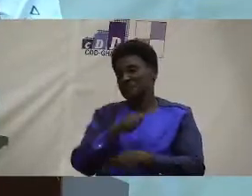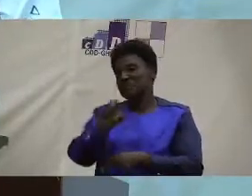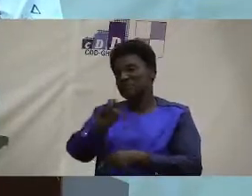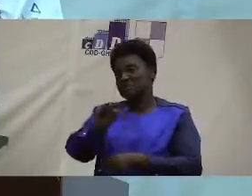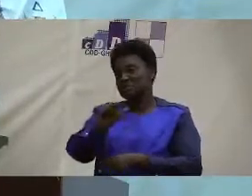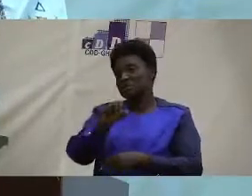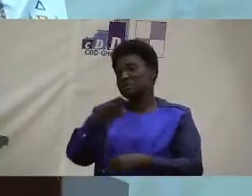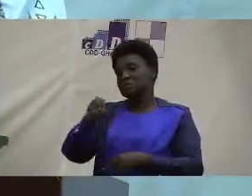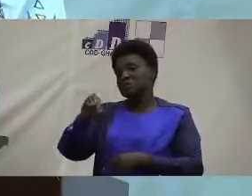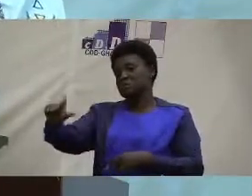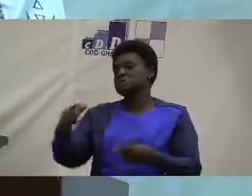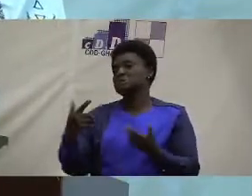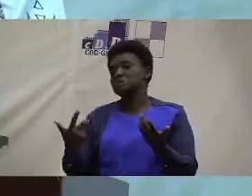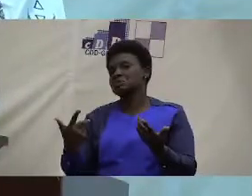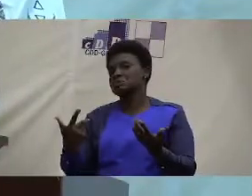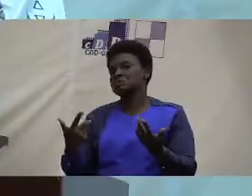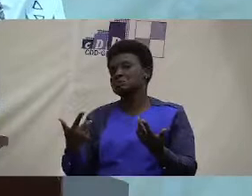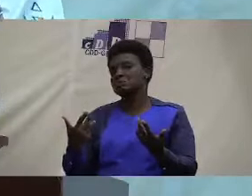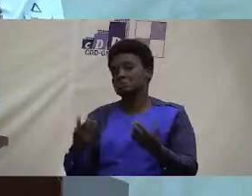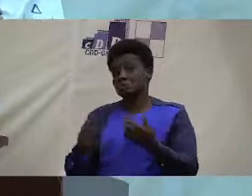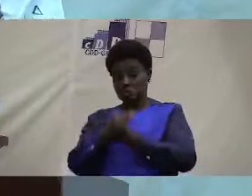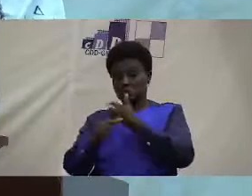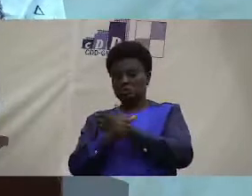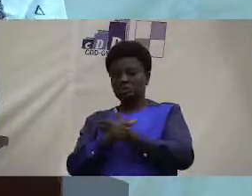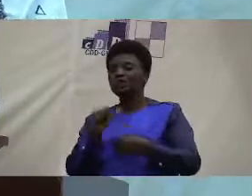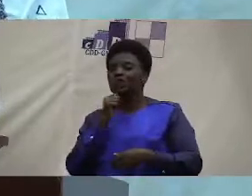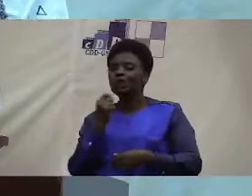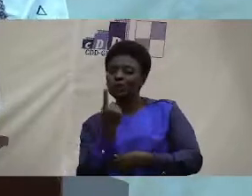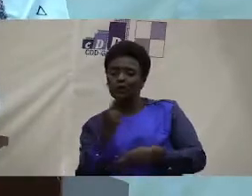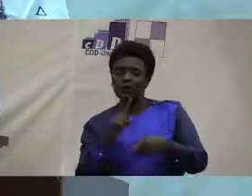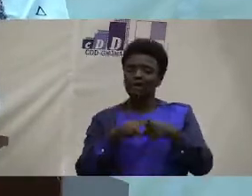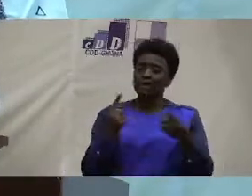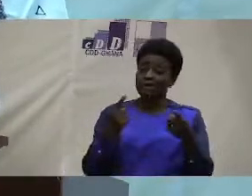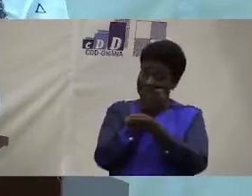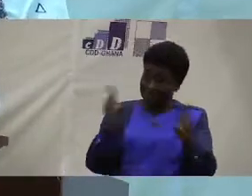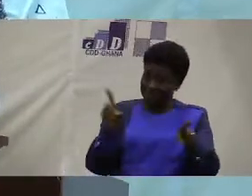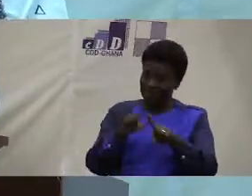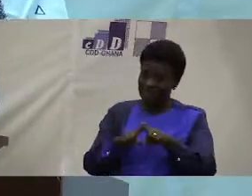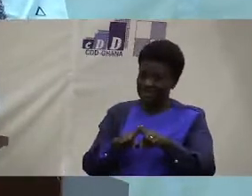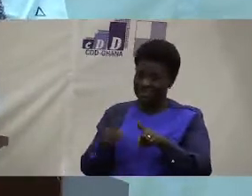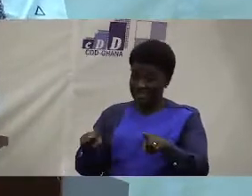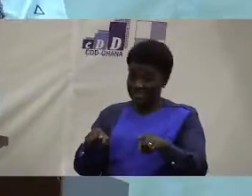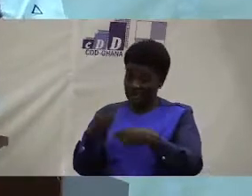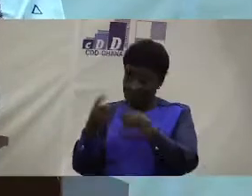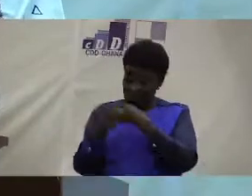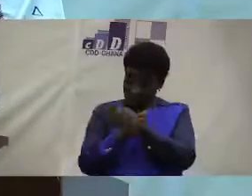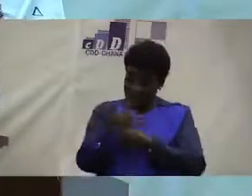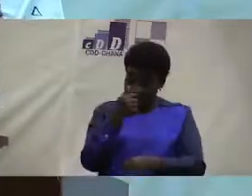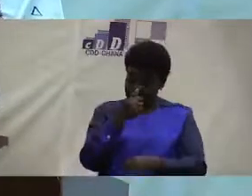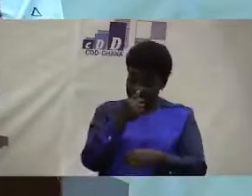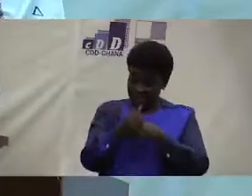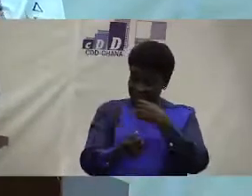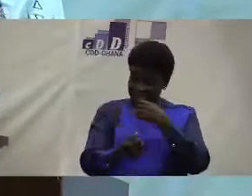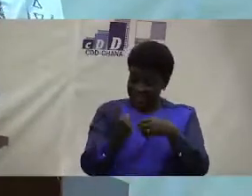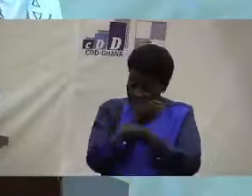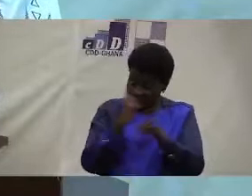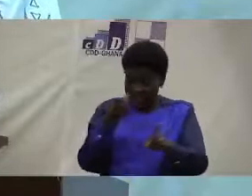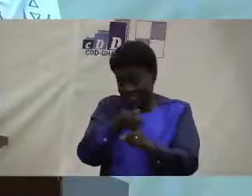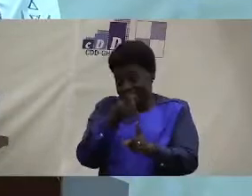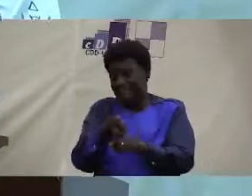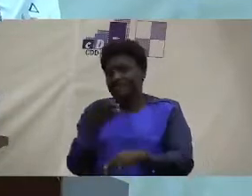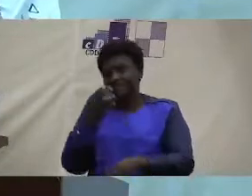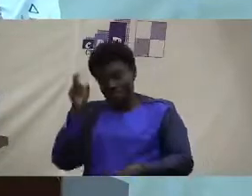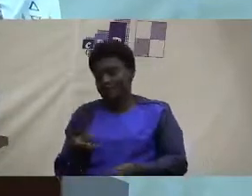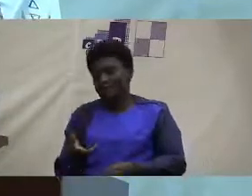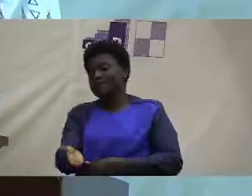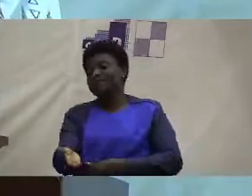our, not just our democracy, but our very existence as we know it to be. These are issues that should